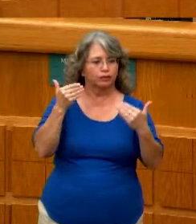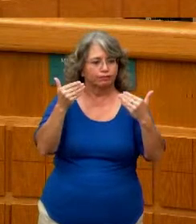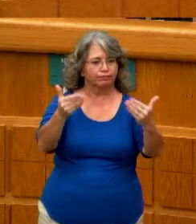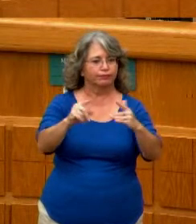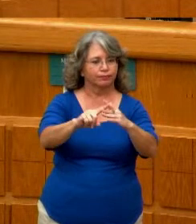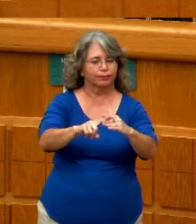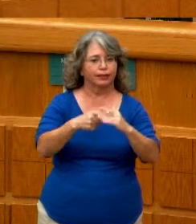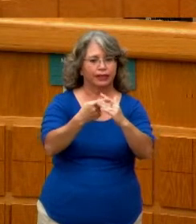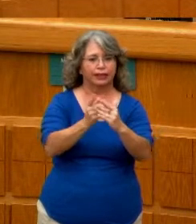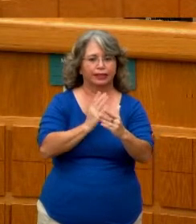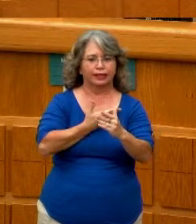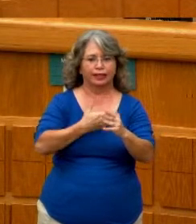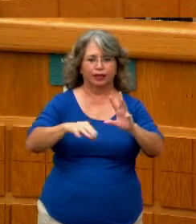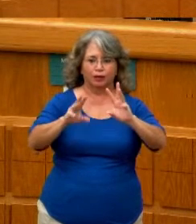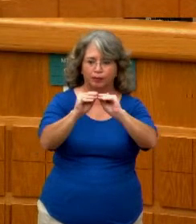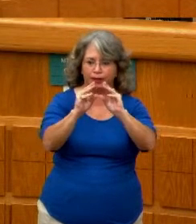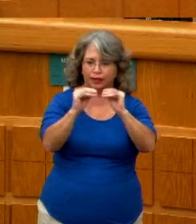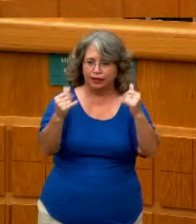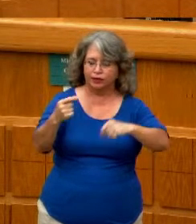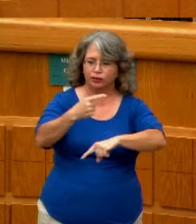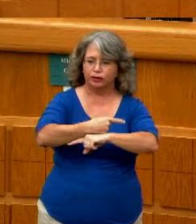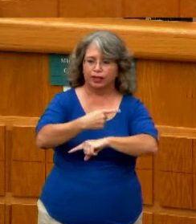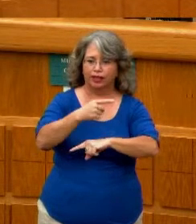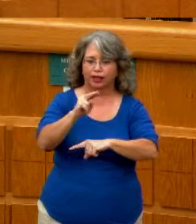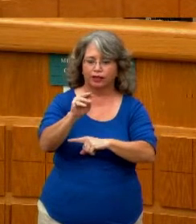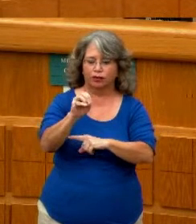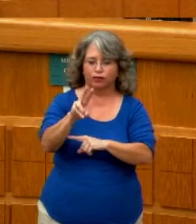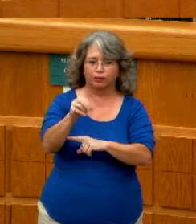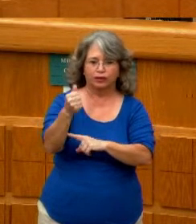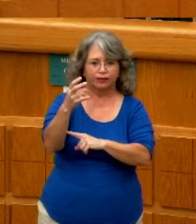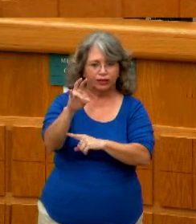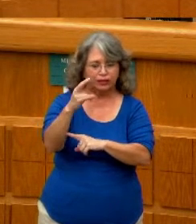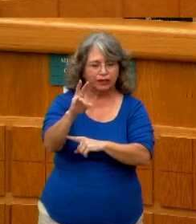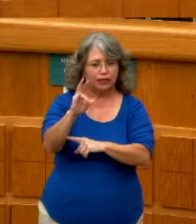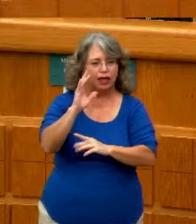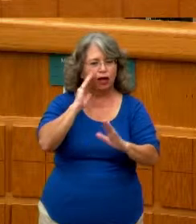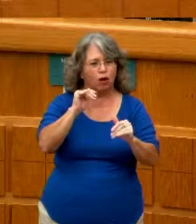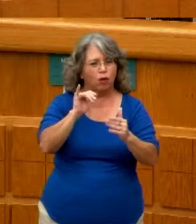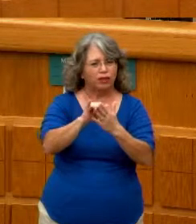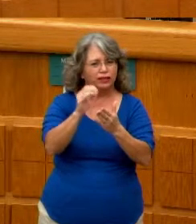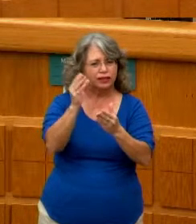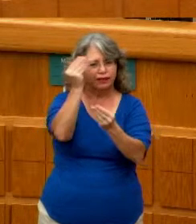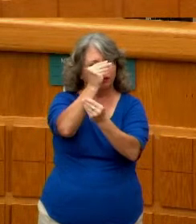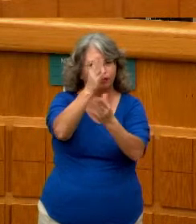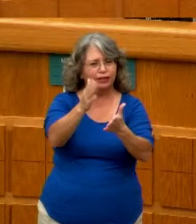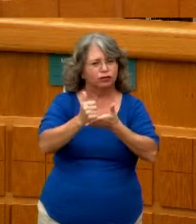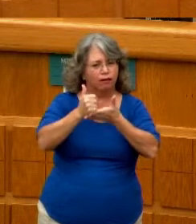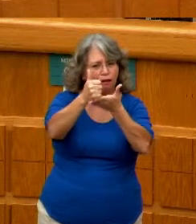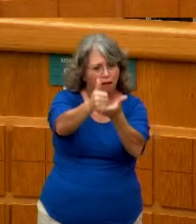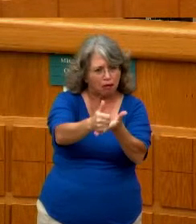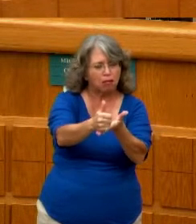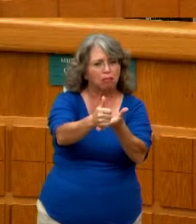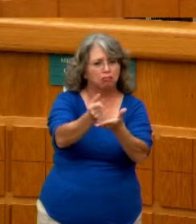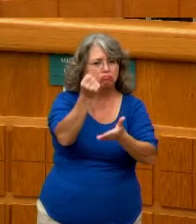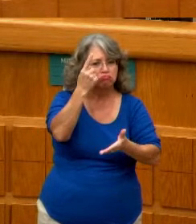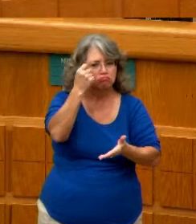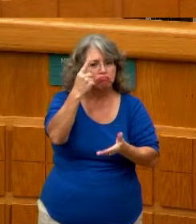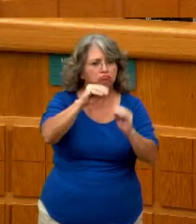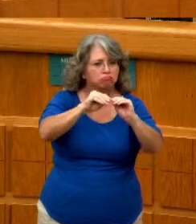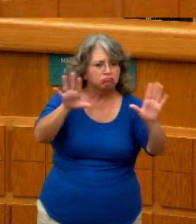Well, good afternoon. We'll begin our briefing today on November the 17th. We hope this information is helpful to